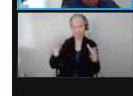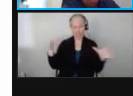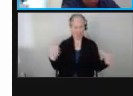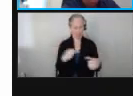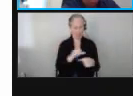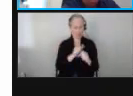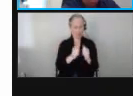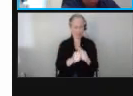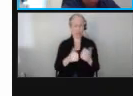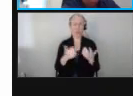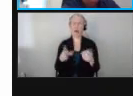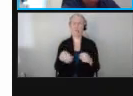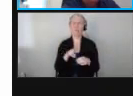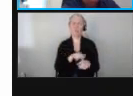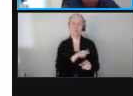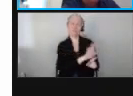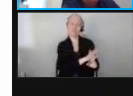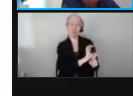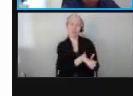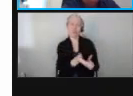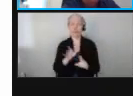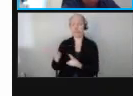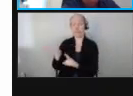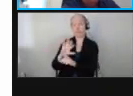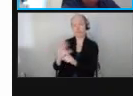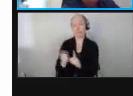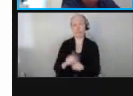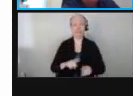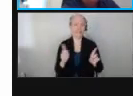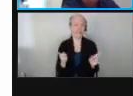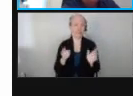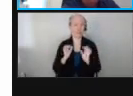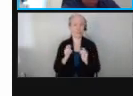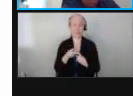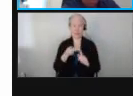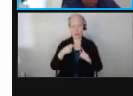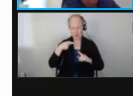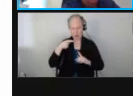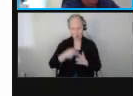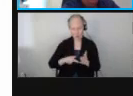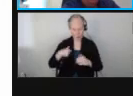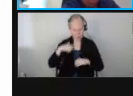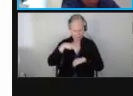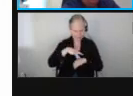are cultural differences from the substrate we work on to the way we do our jobs, to our